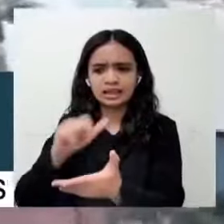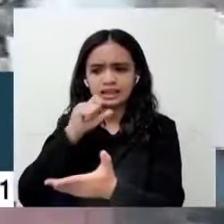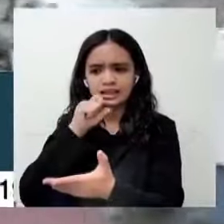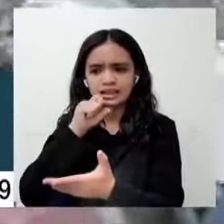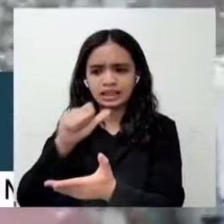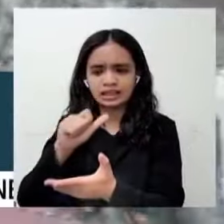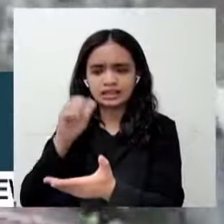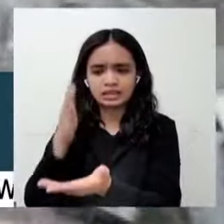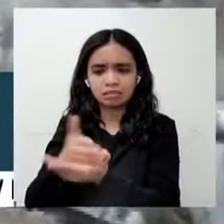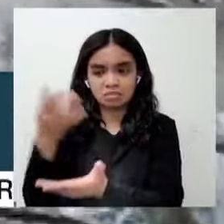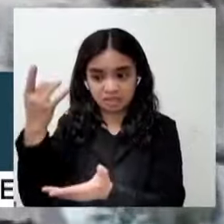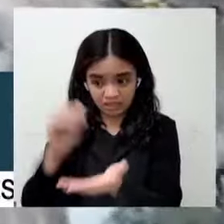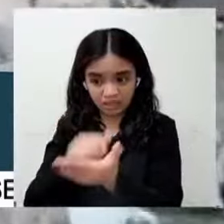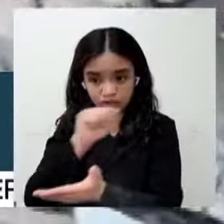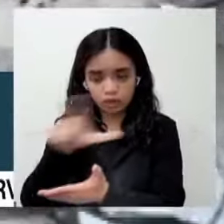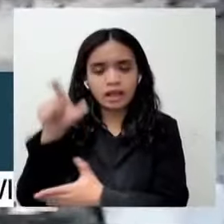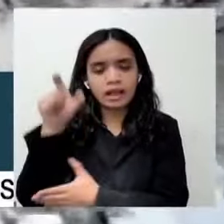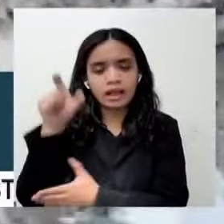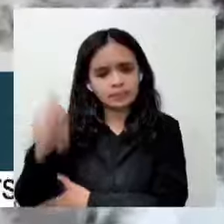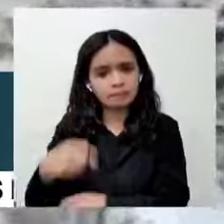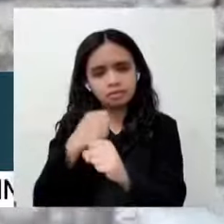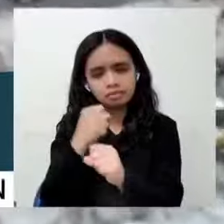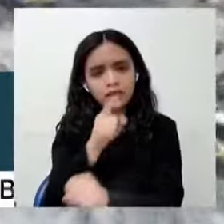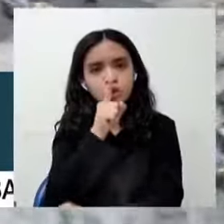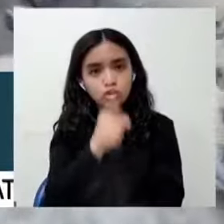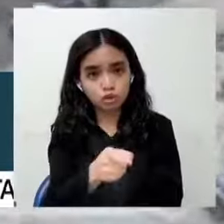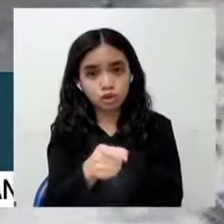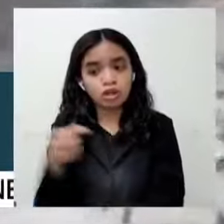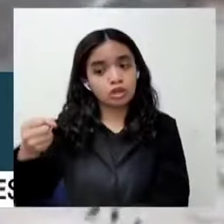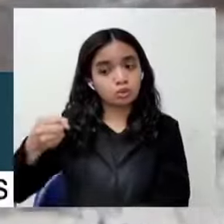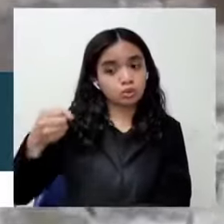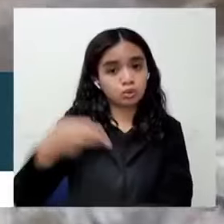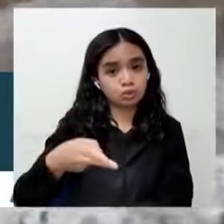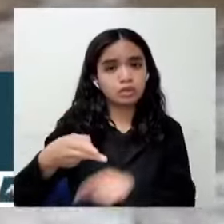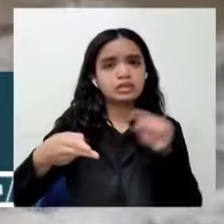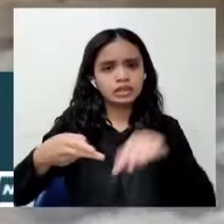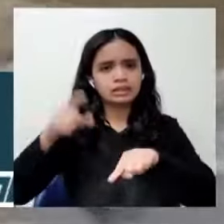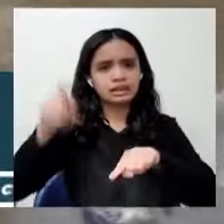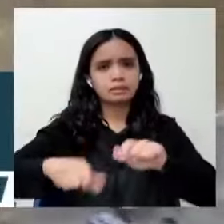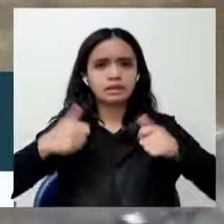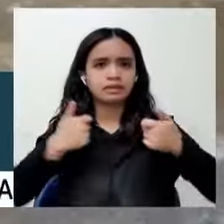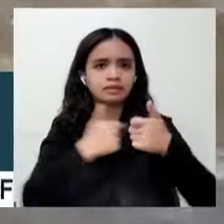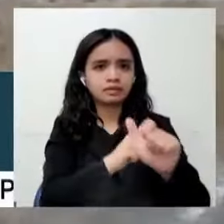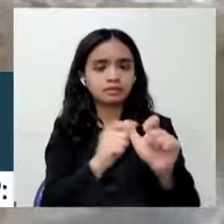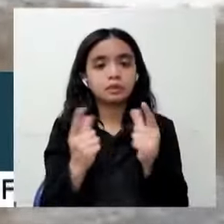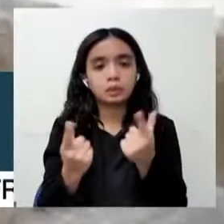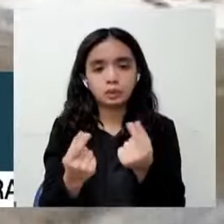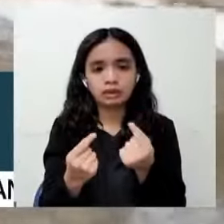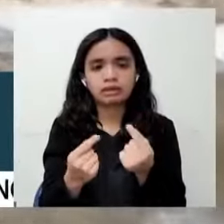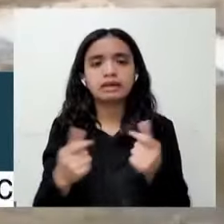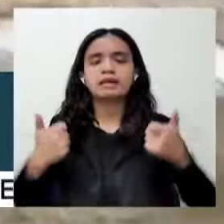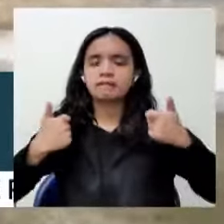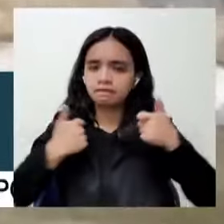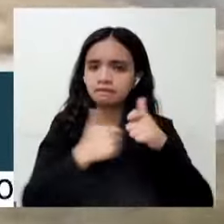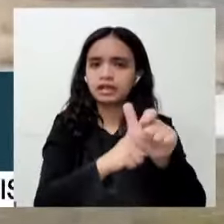should have made sure that order should have been implemented and followed by the